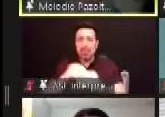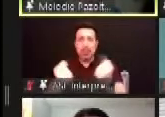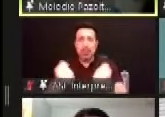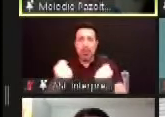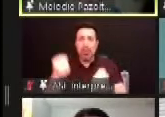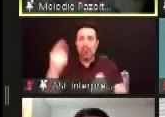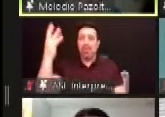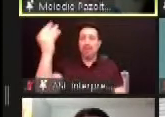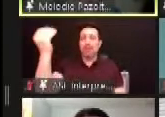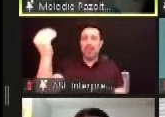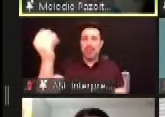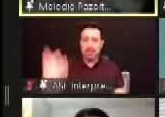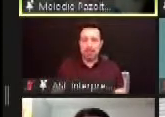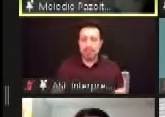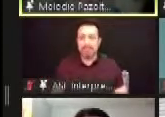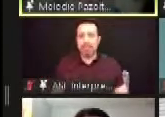outside.